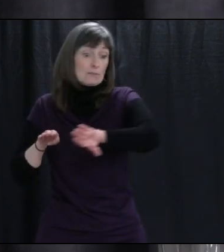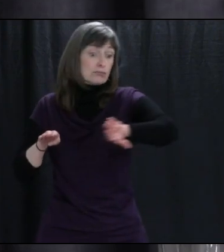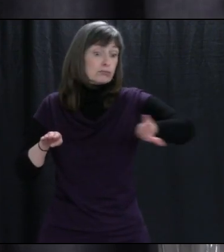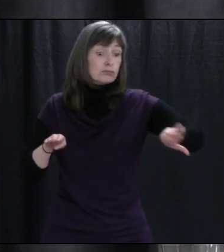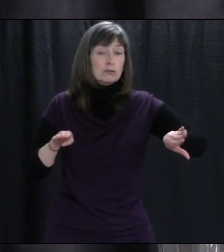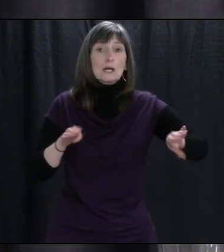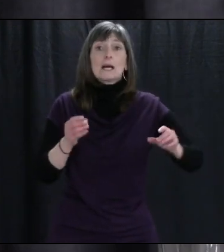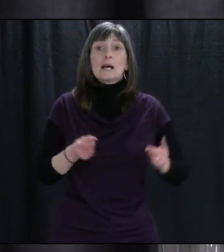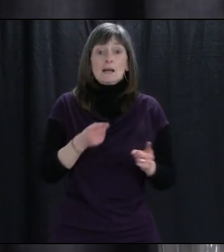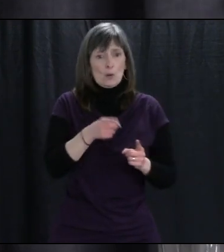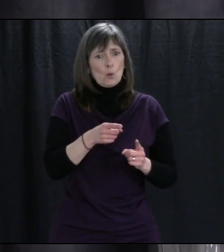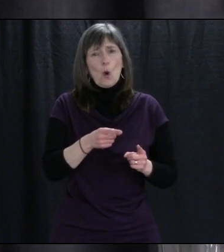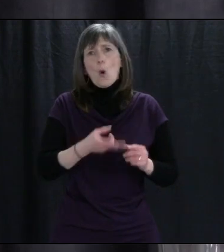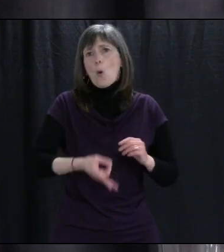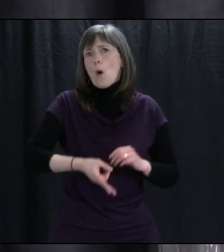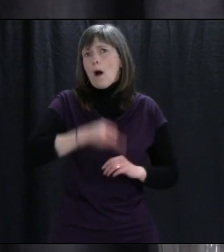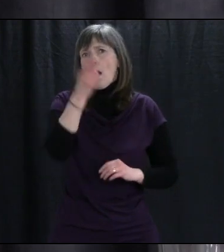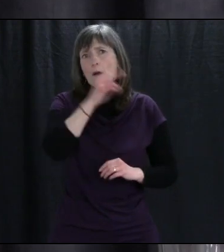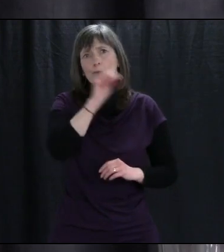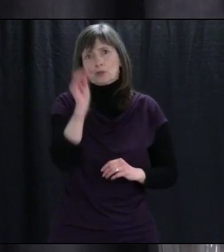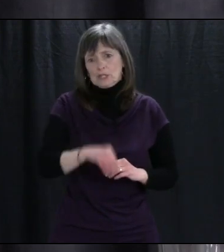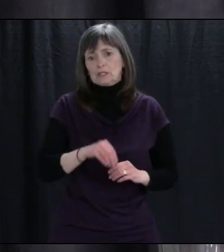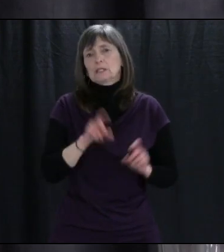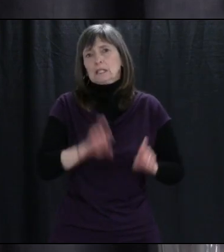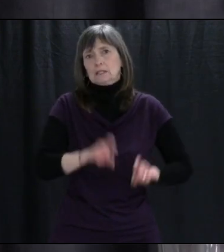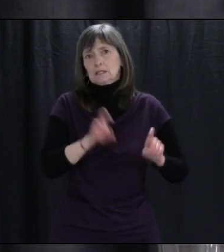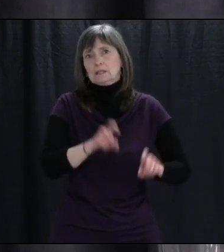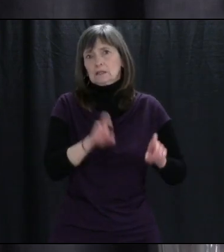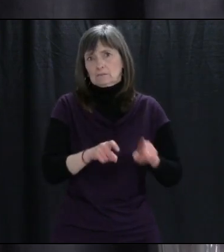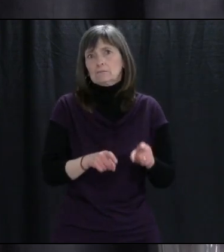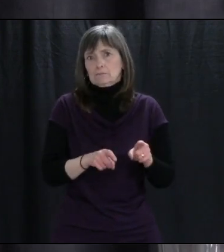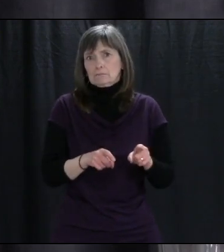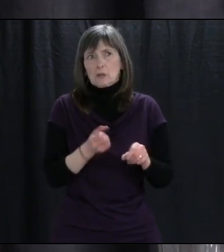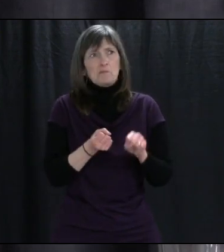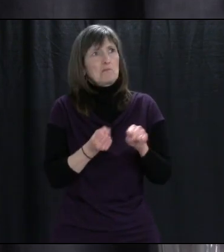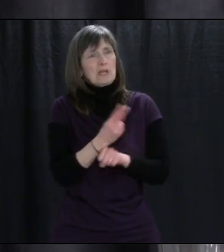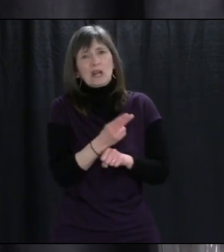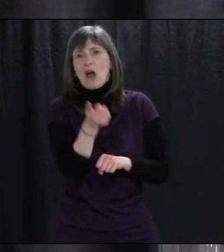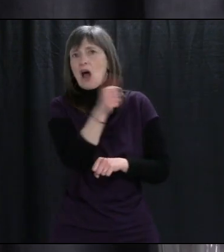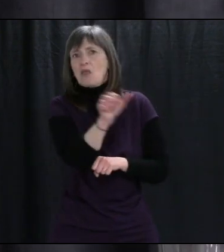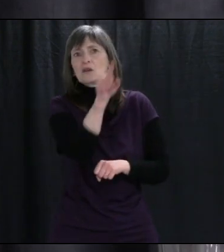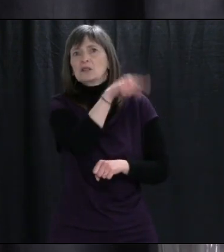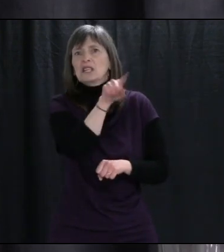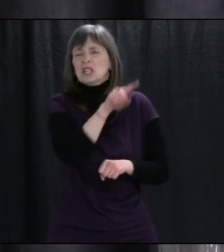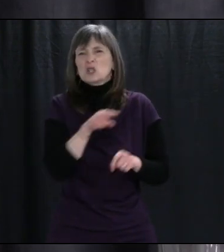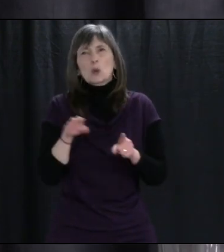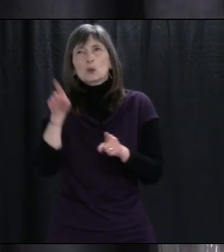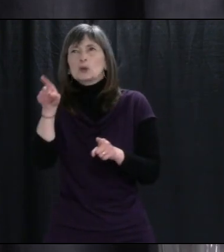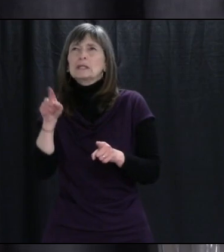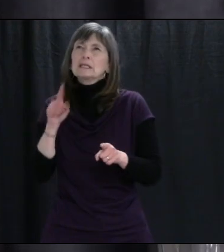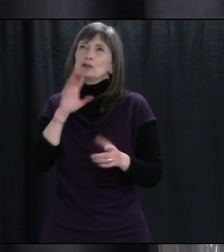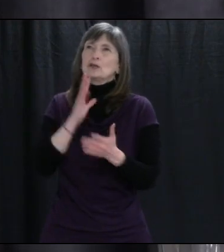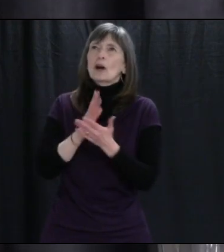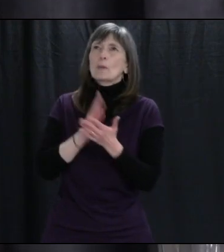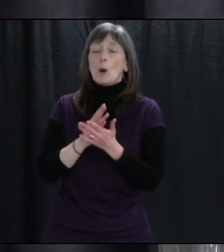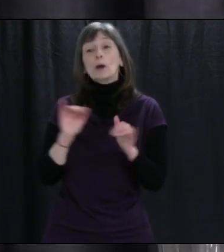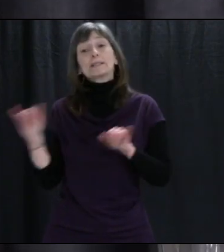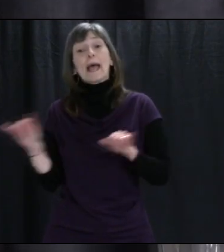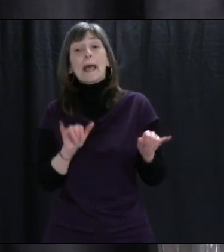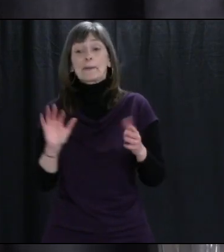of the territories in terms of our testing. And so I think it's trying to compare apples and oranges, quite